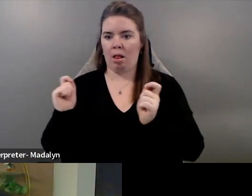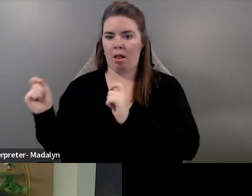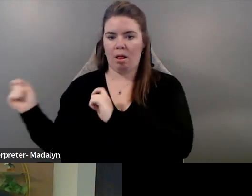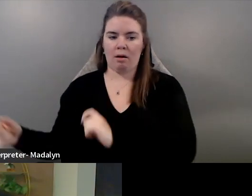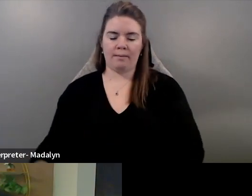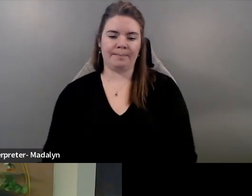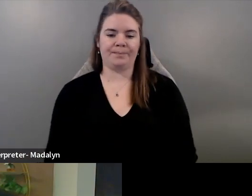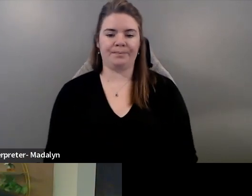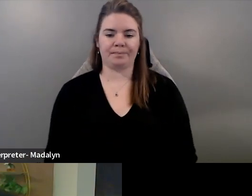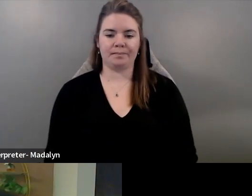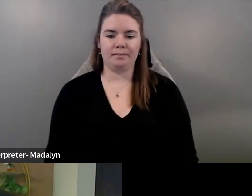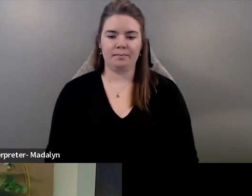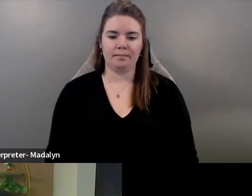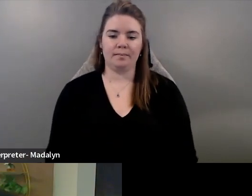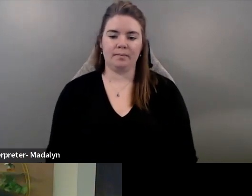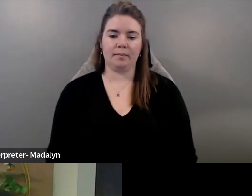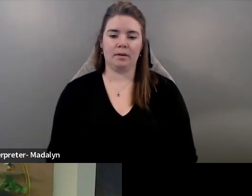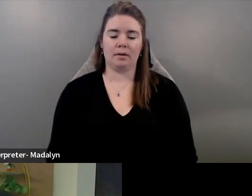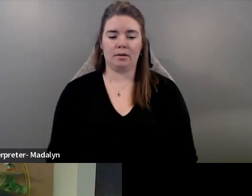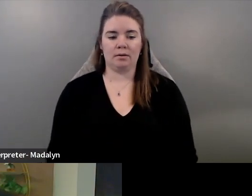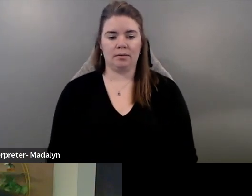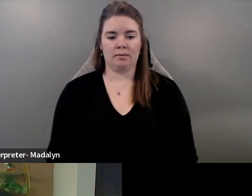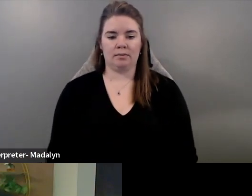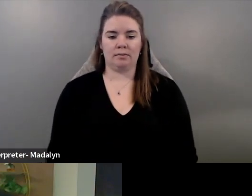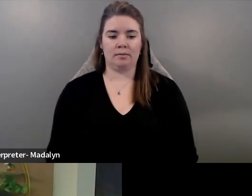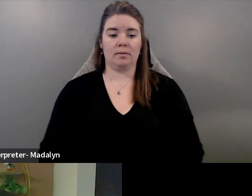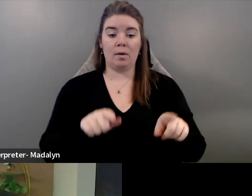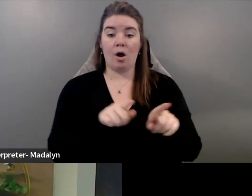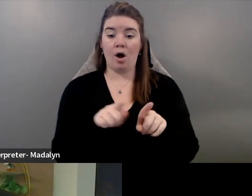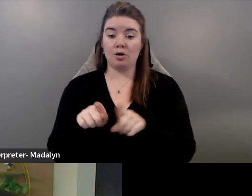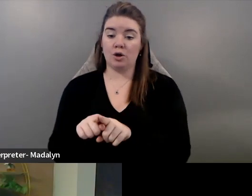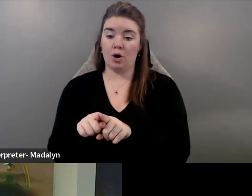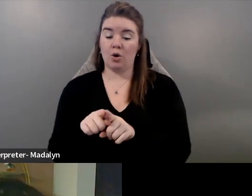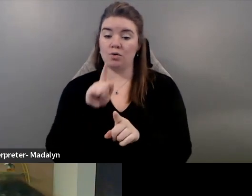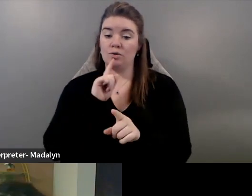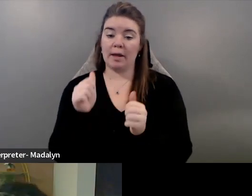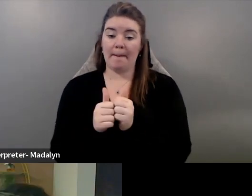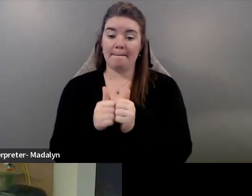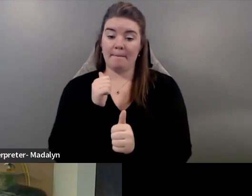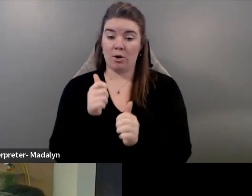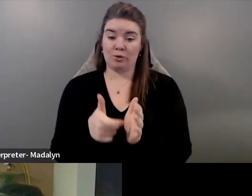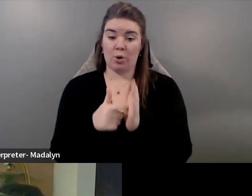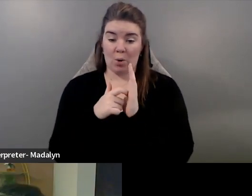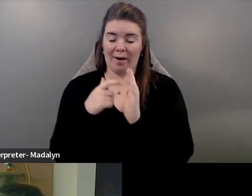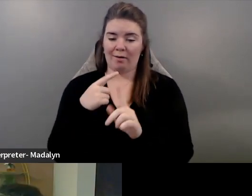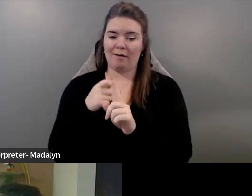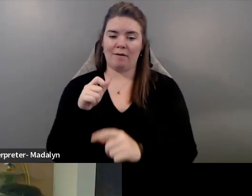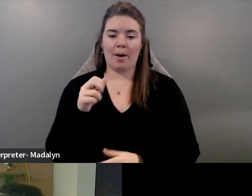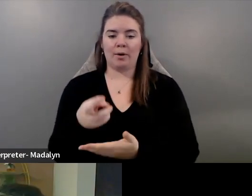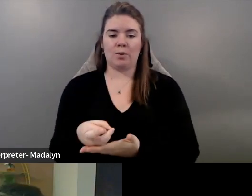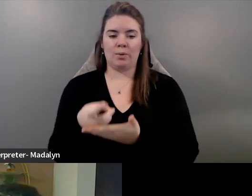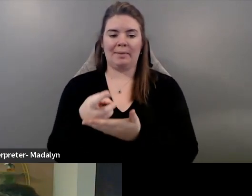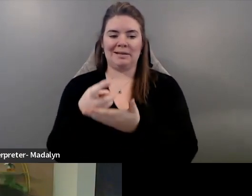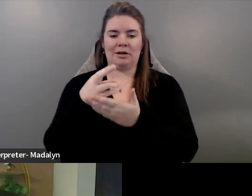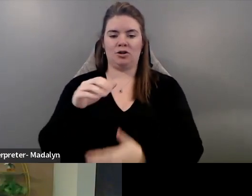And on top of all of that, most of this is required by the Rehabilitation Act.